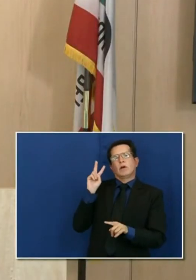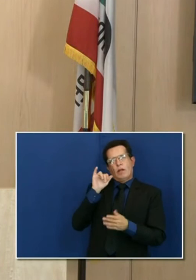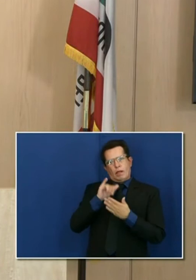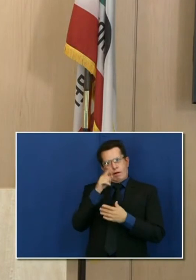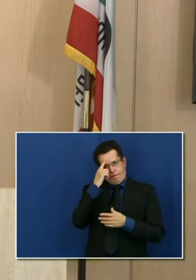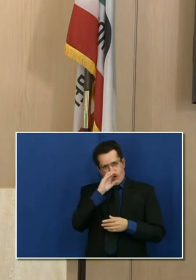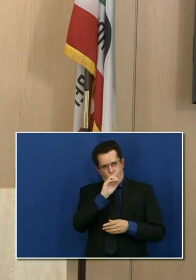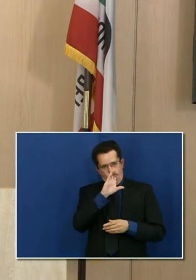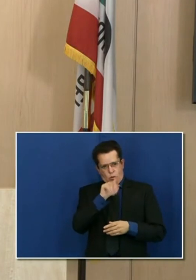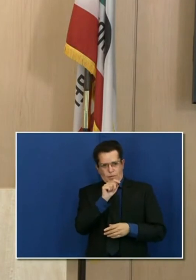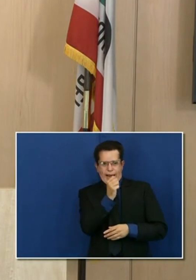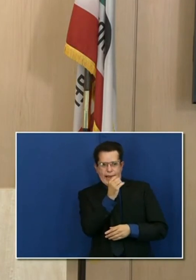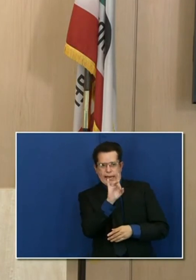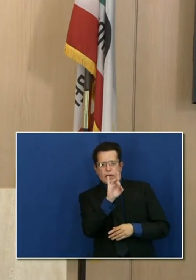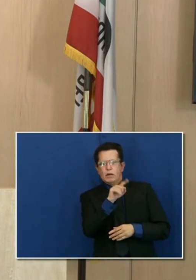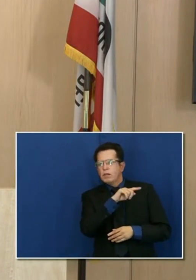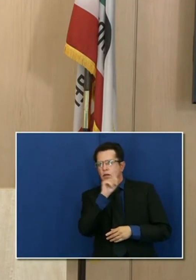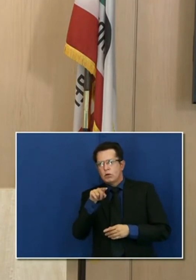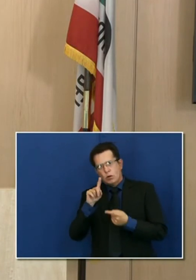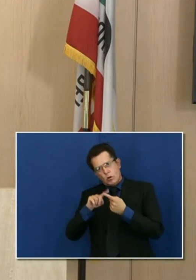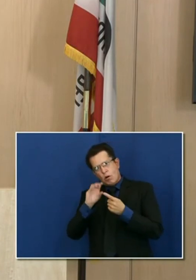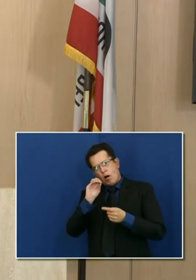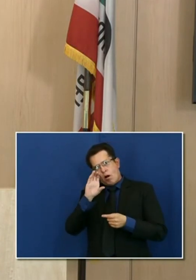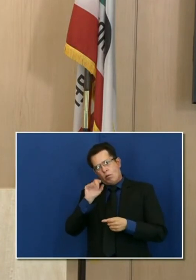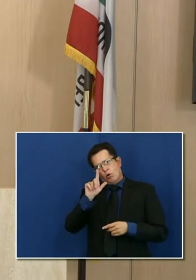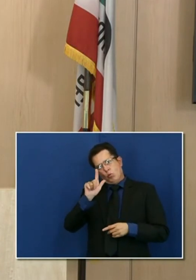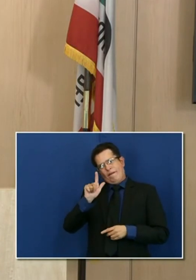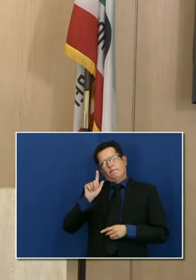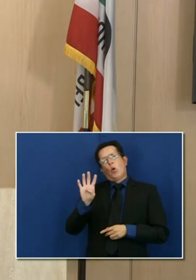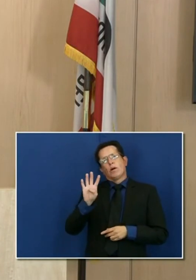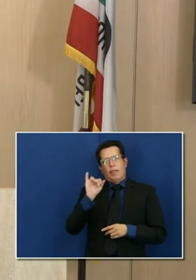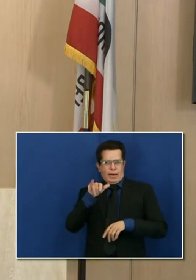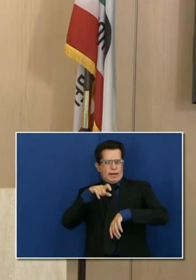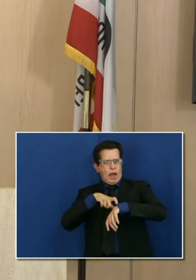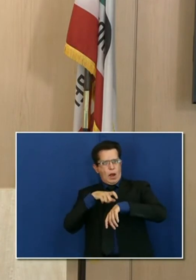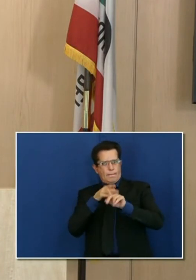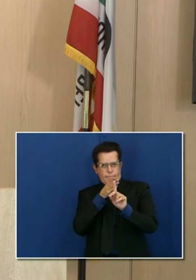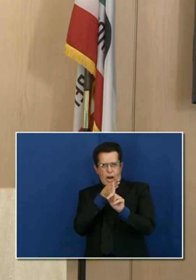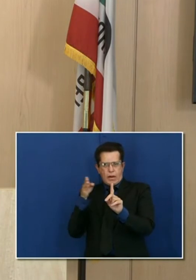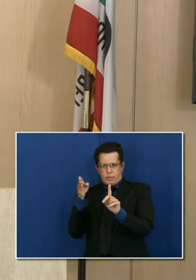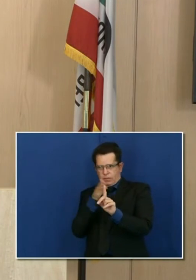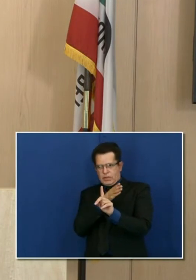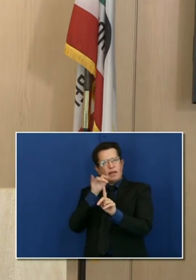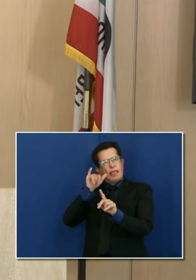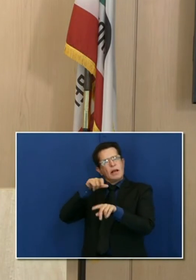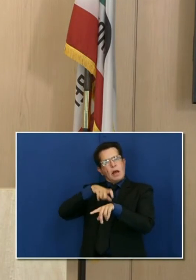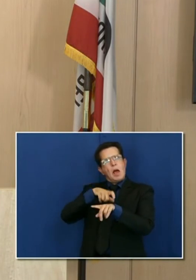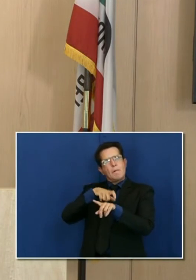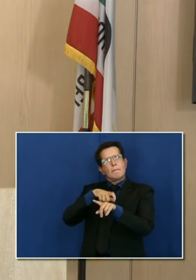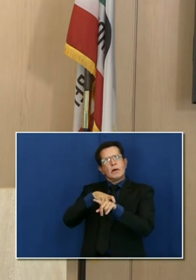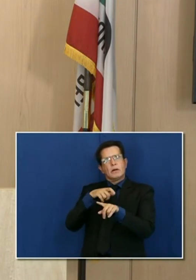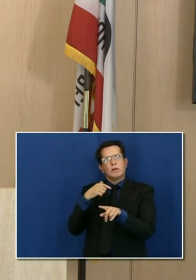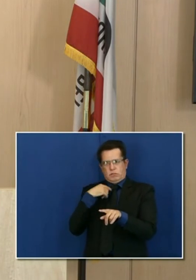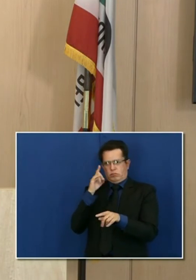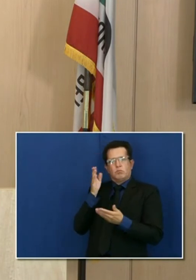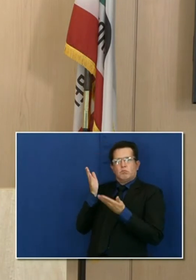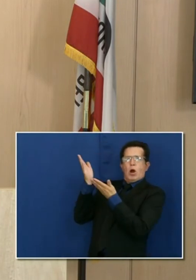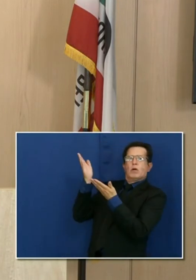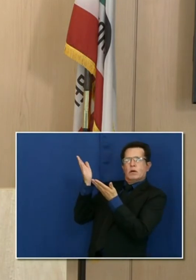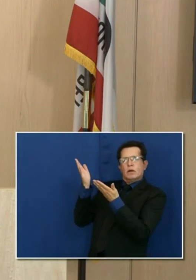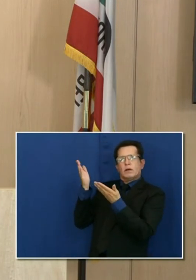October 18th through October 24th. With, again, at that time, no specific